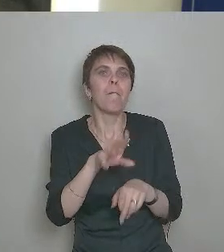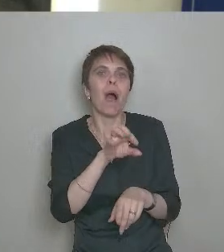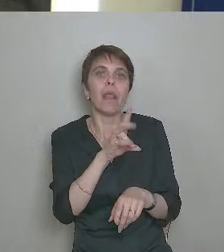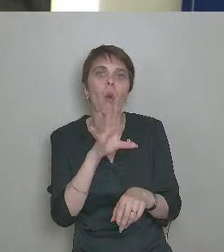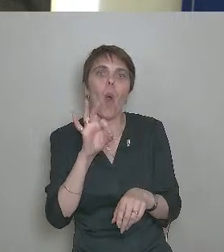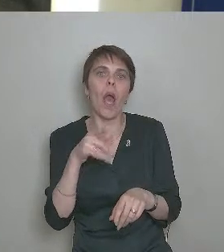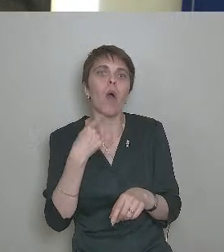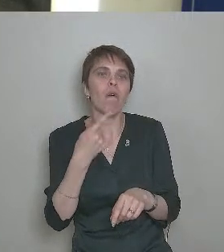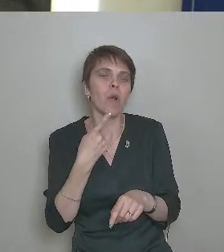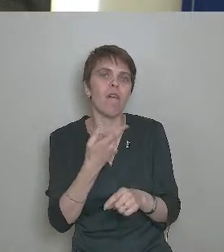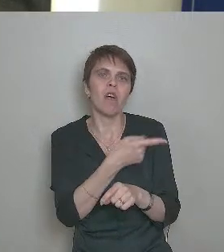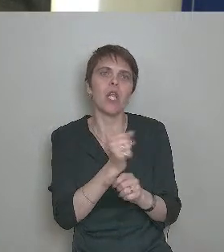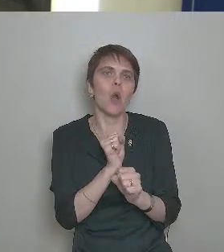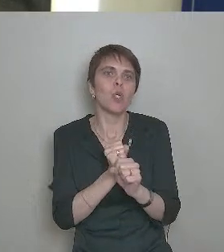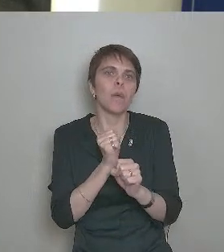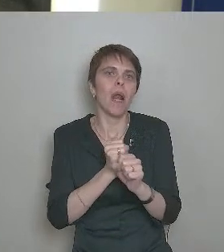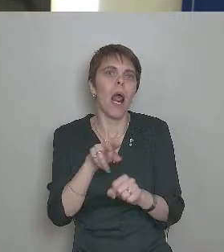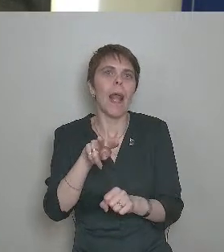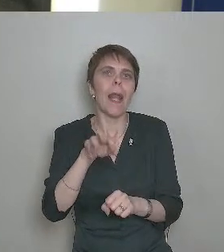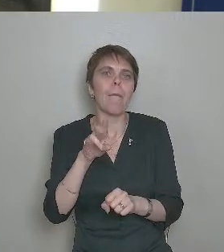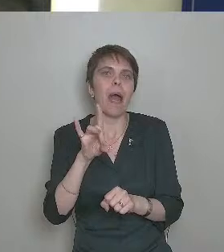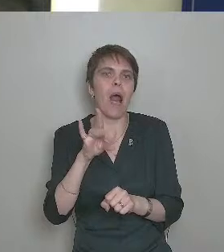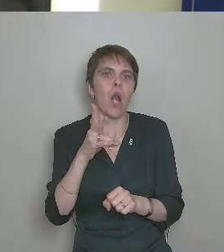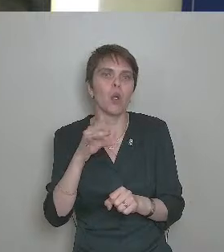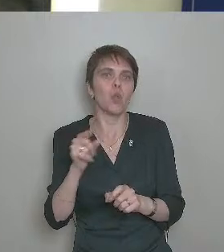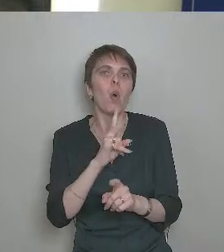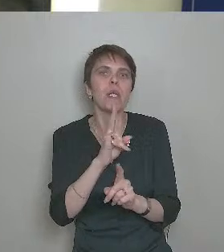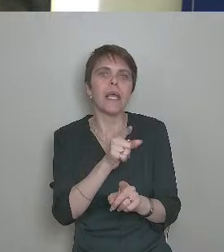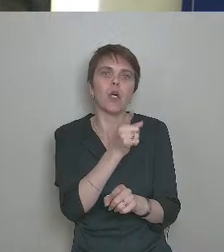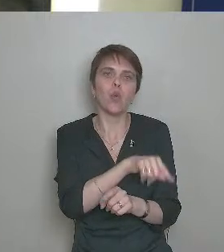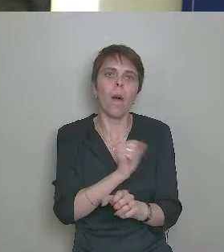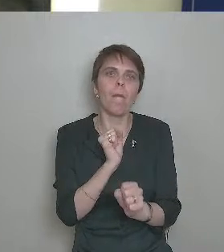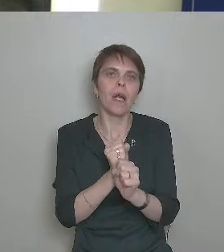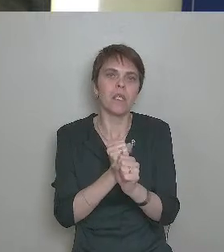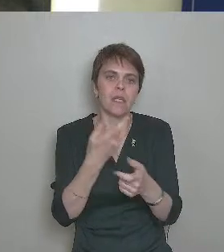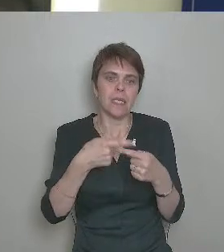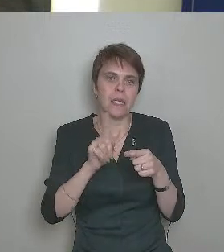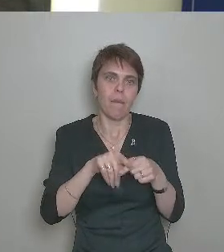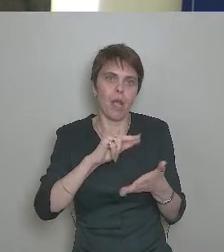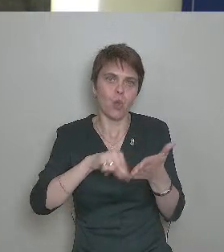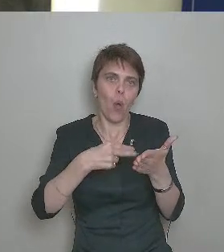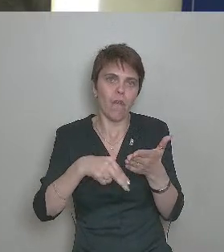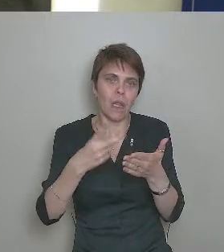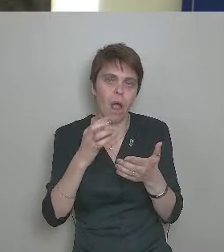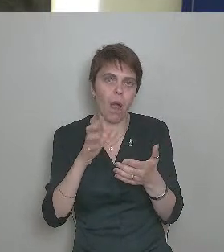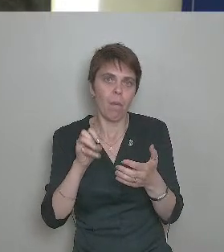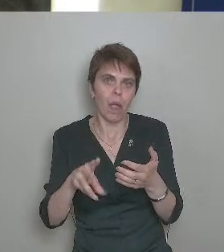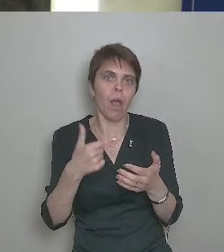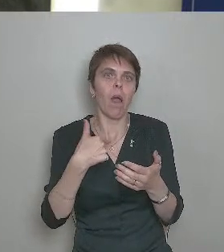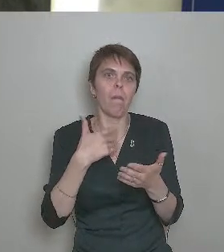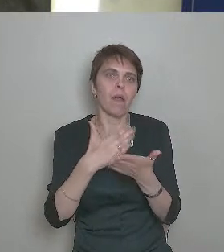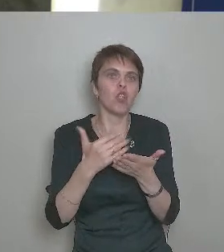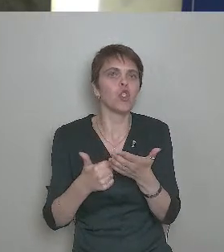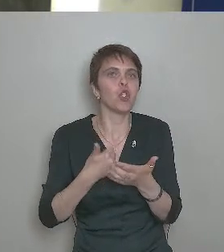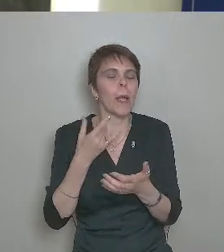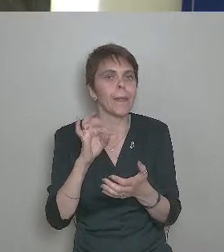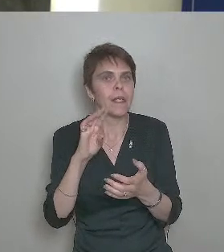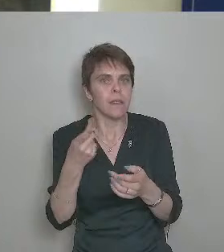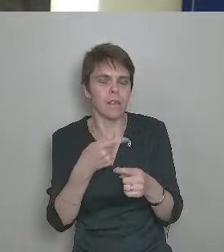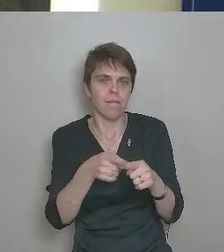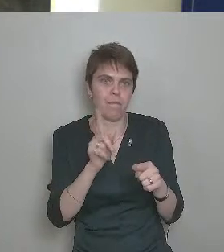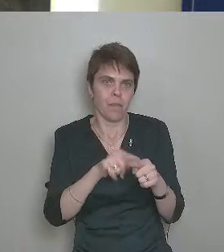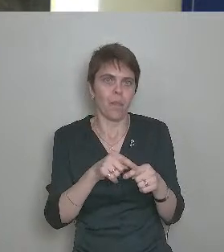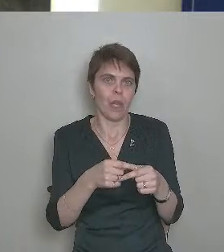This interpretation was made in a very liberal manner. Those who were working with these references, and I had an